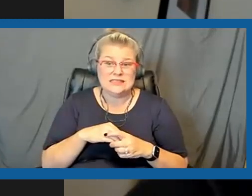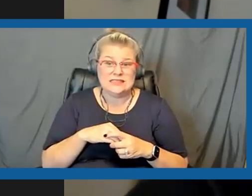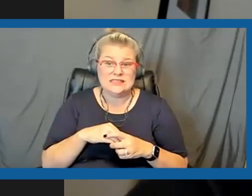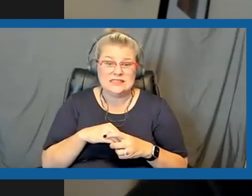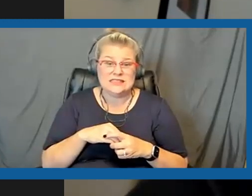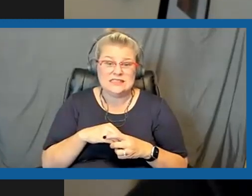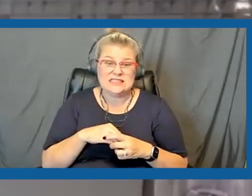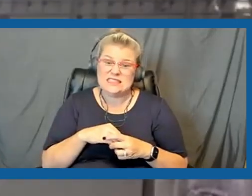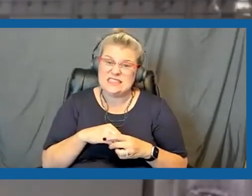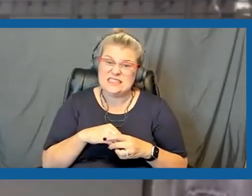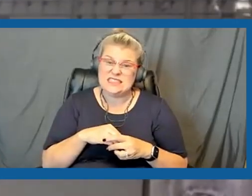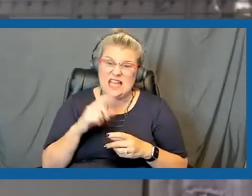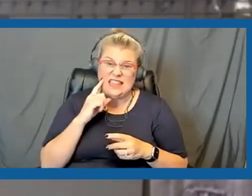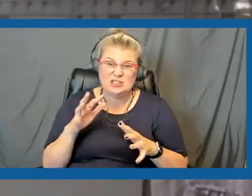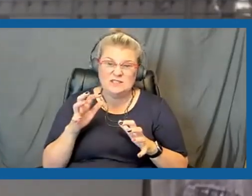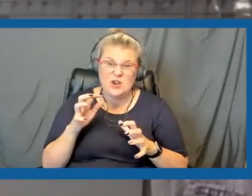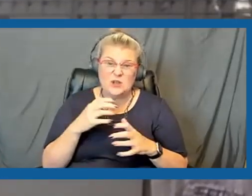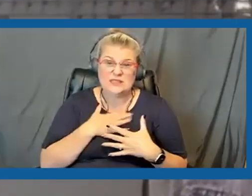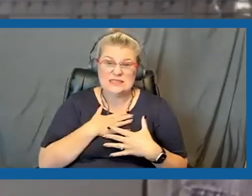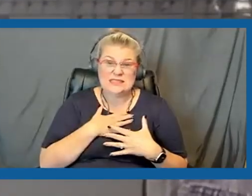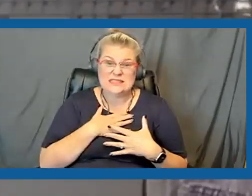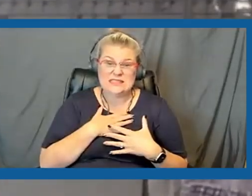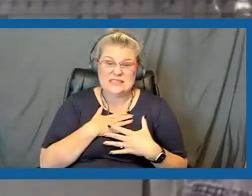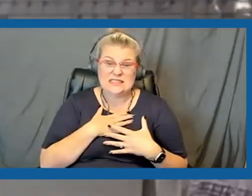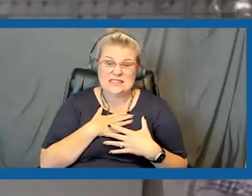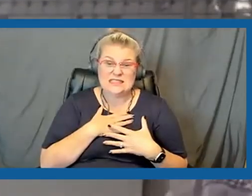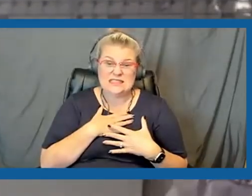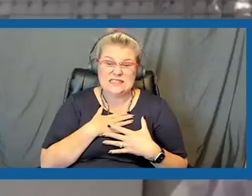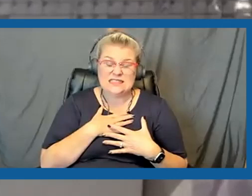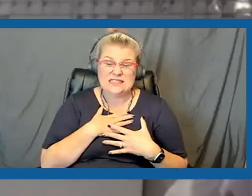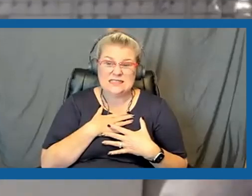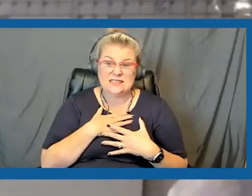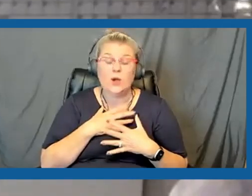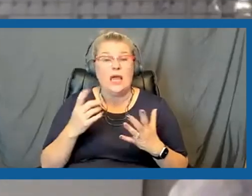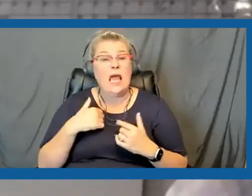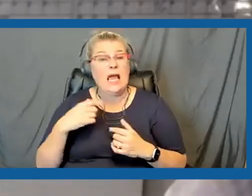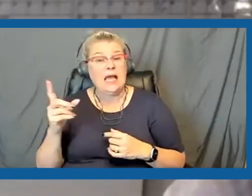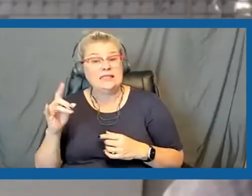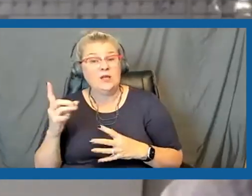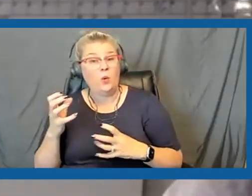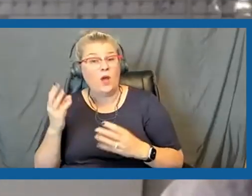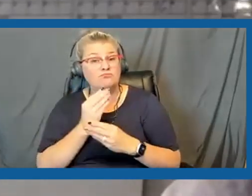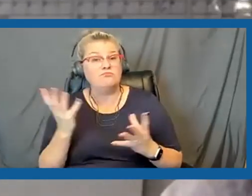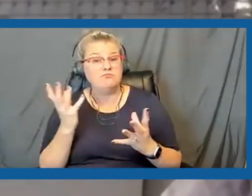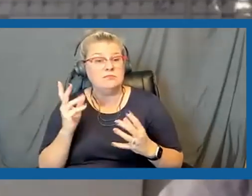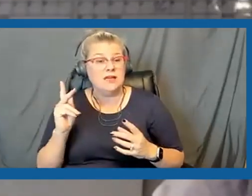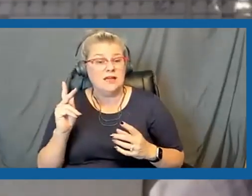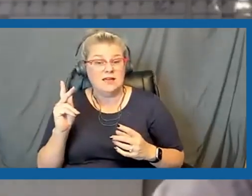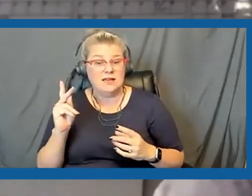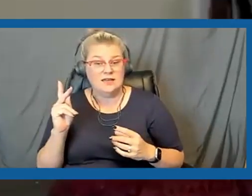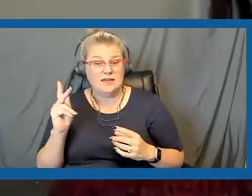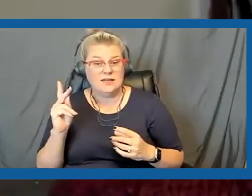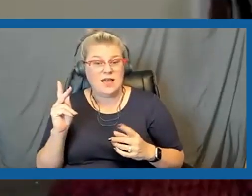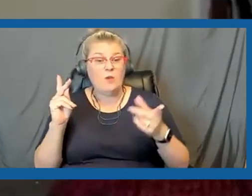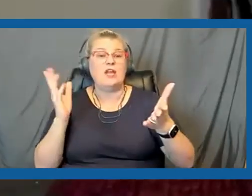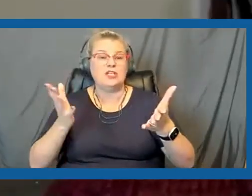Oh, I think Cranell froze Okay. for a minute. I did want to let you know, Katie, and